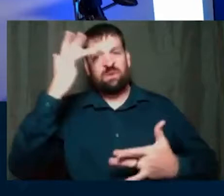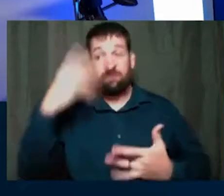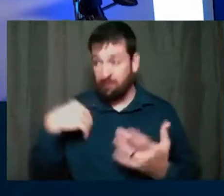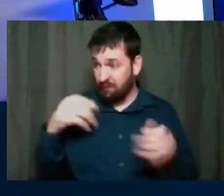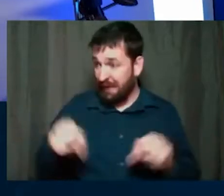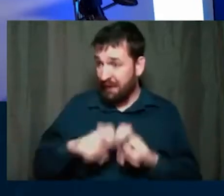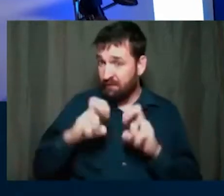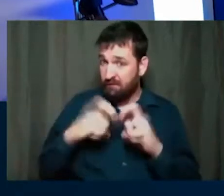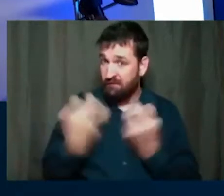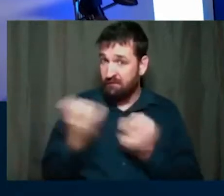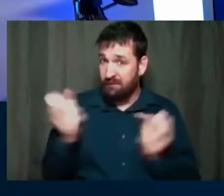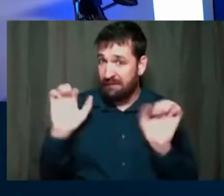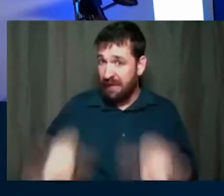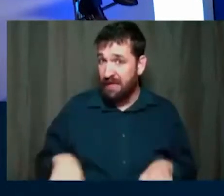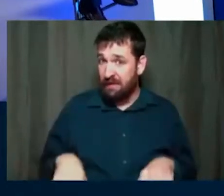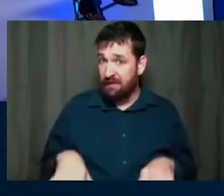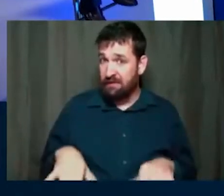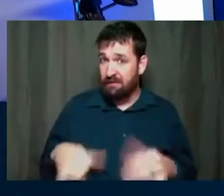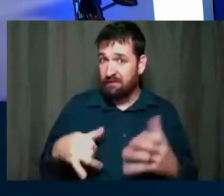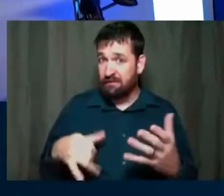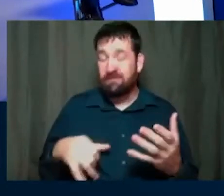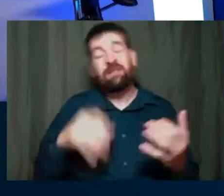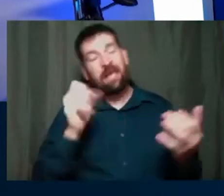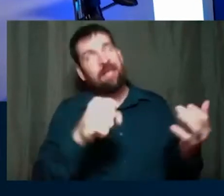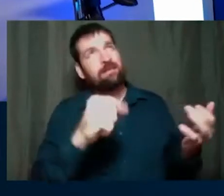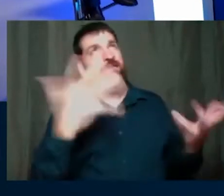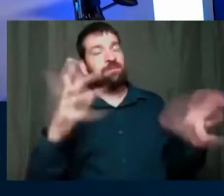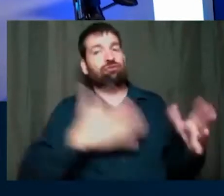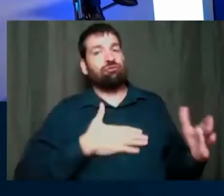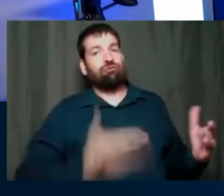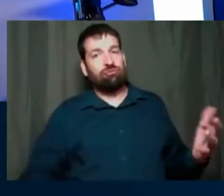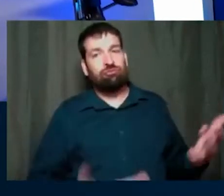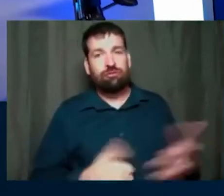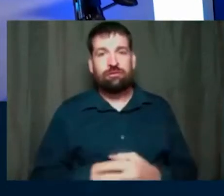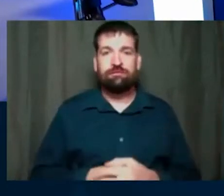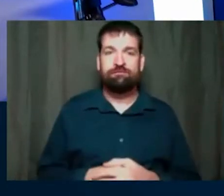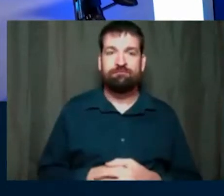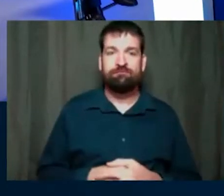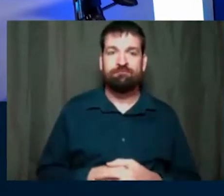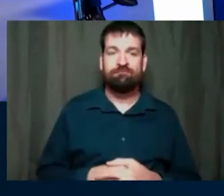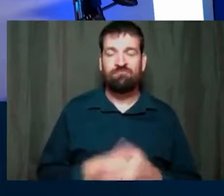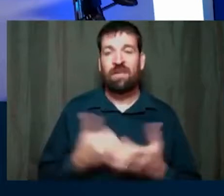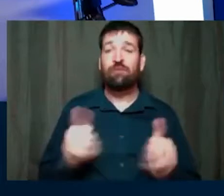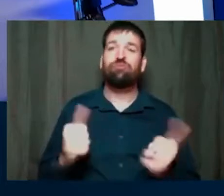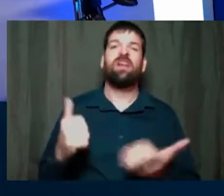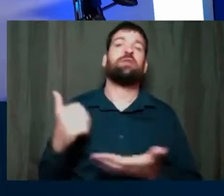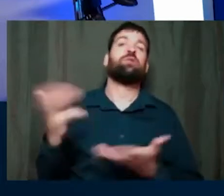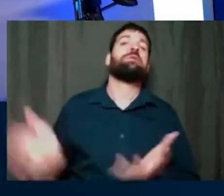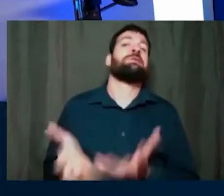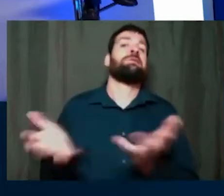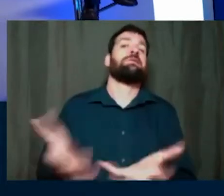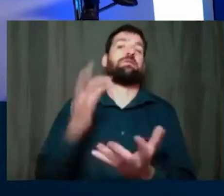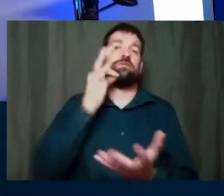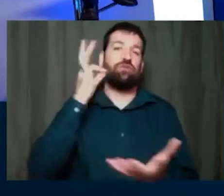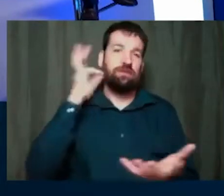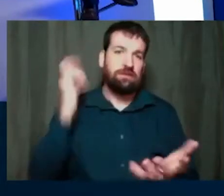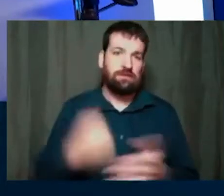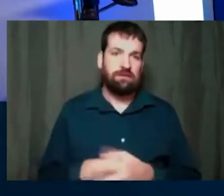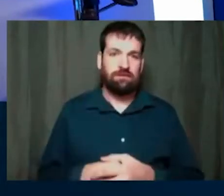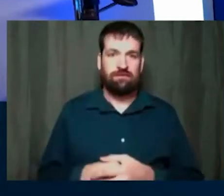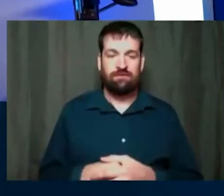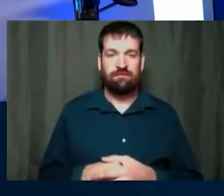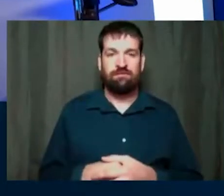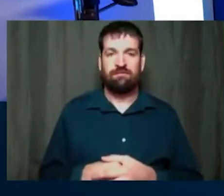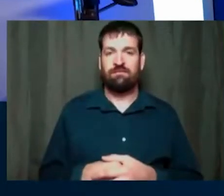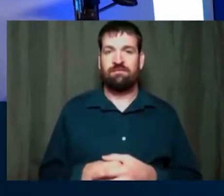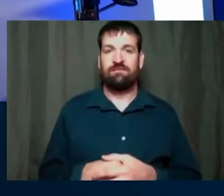even with what we've learned. He did confess to trying to dance with the Chiefs a little bit. So we're Okay, giving a little bit of he's a break. dabbling in the Yeah. Chiefs. I mean, Love look, it. both